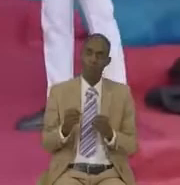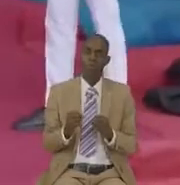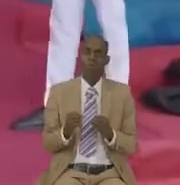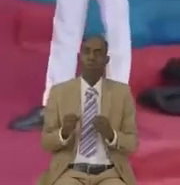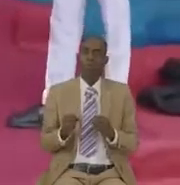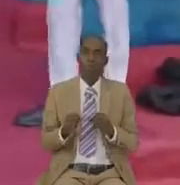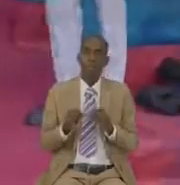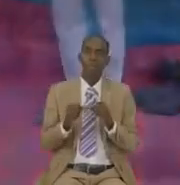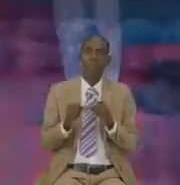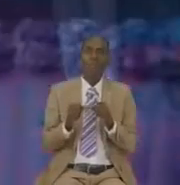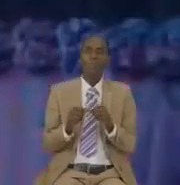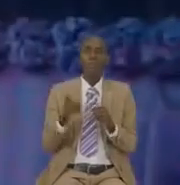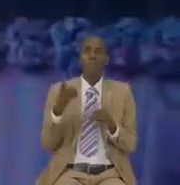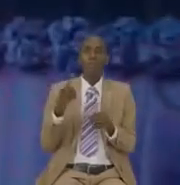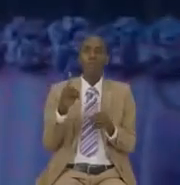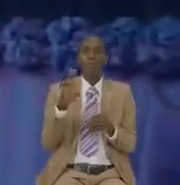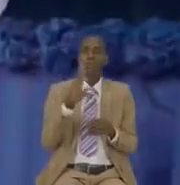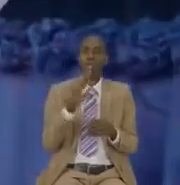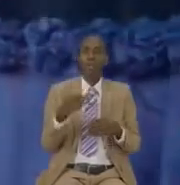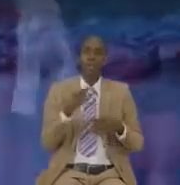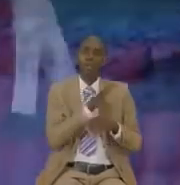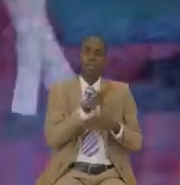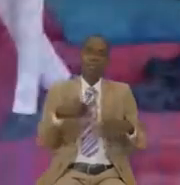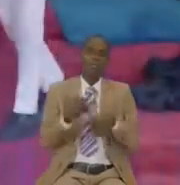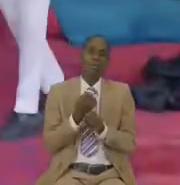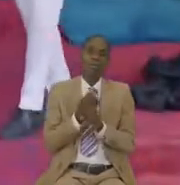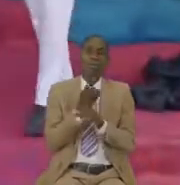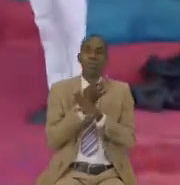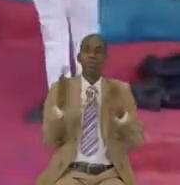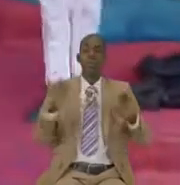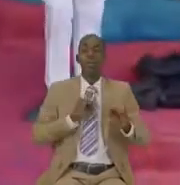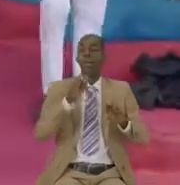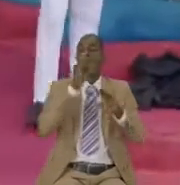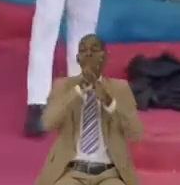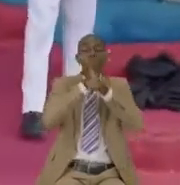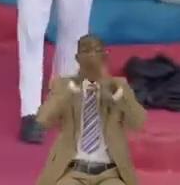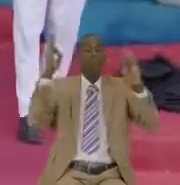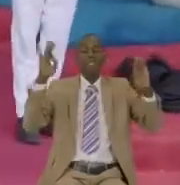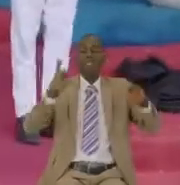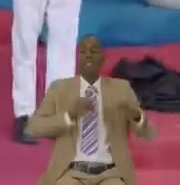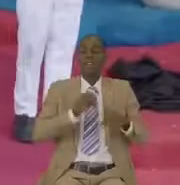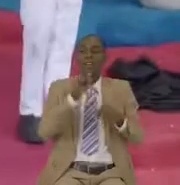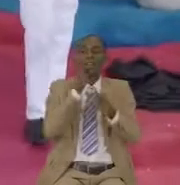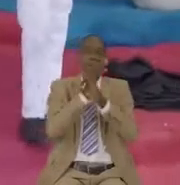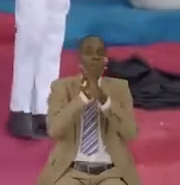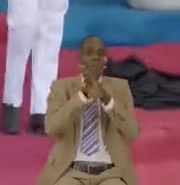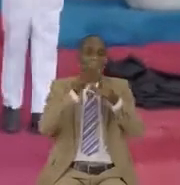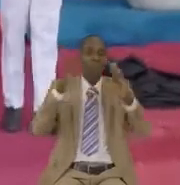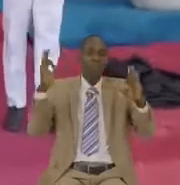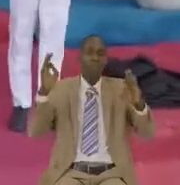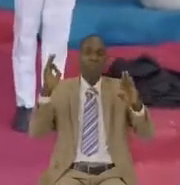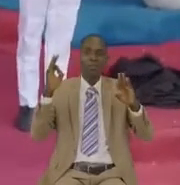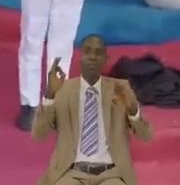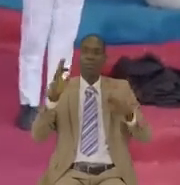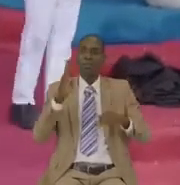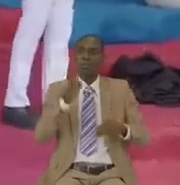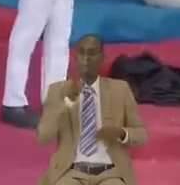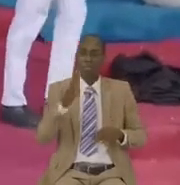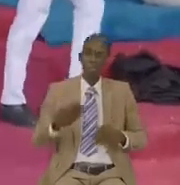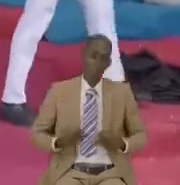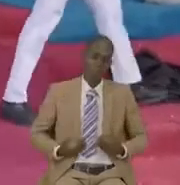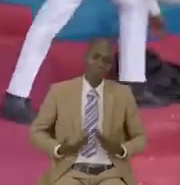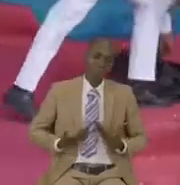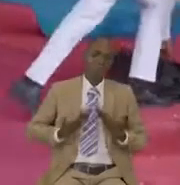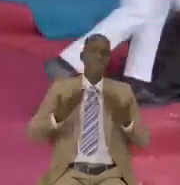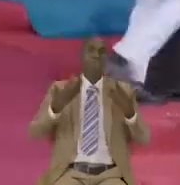liberty wherewith Christ has made you free. I'm free. I'm free. Be ignited.